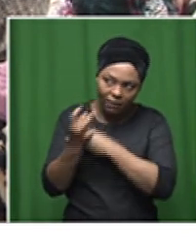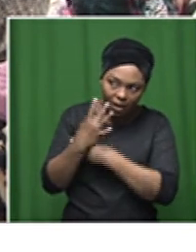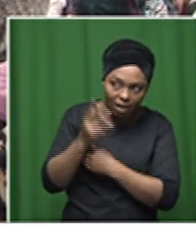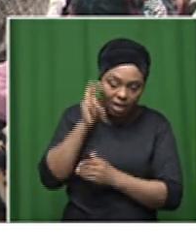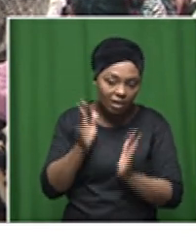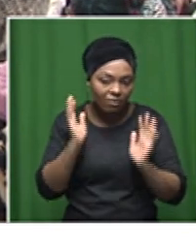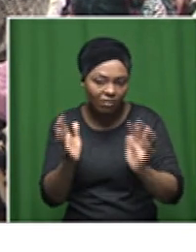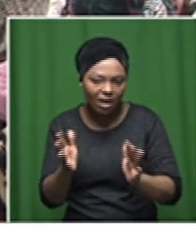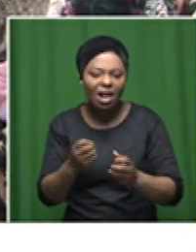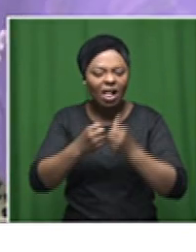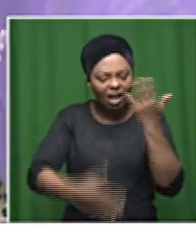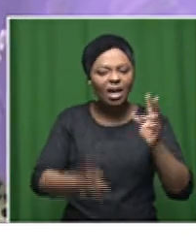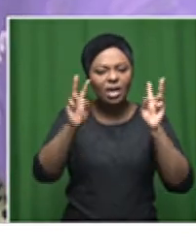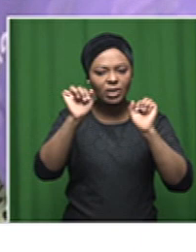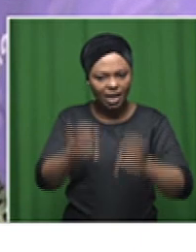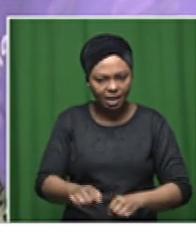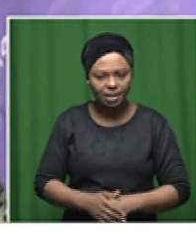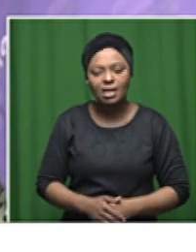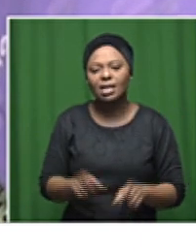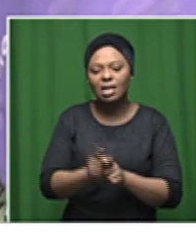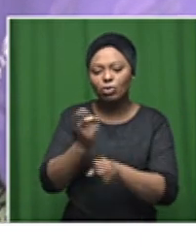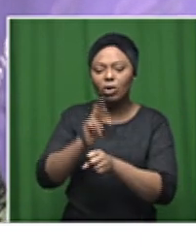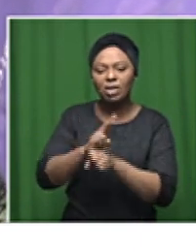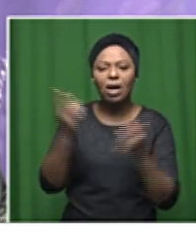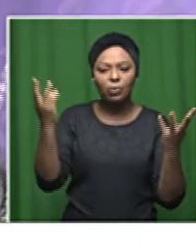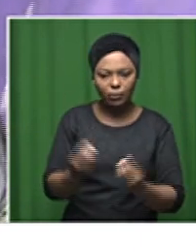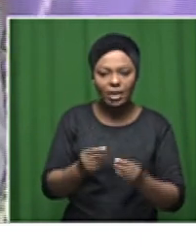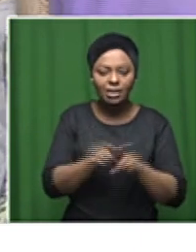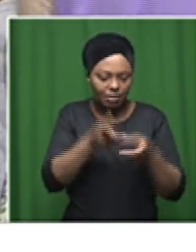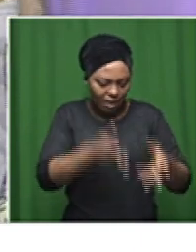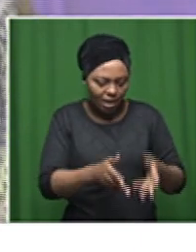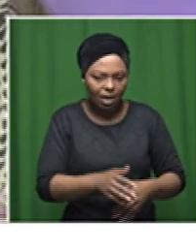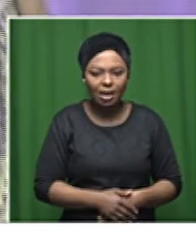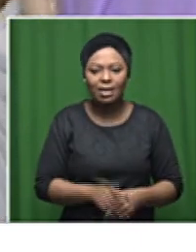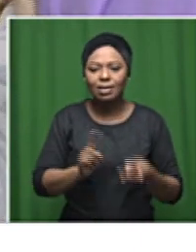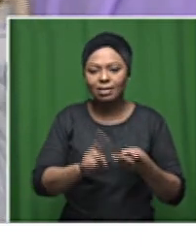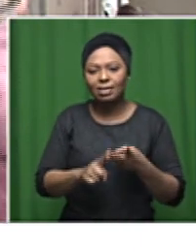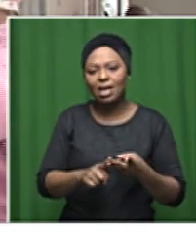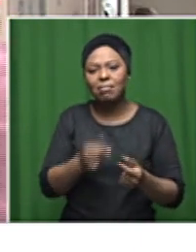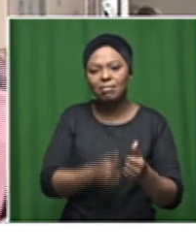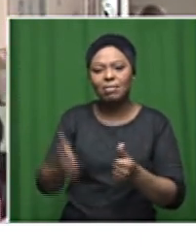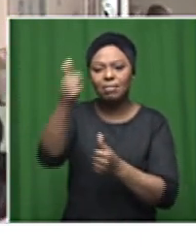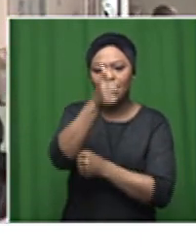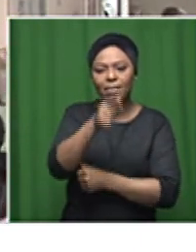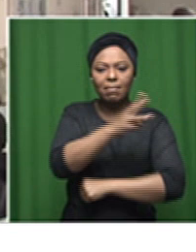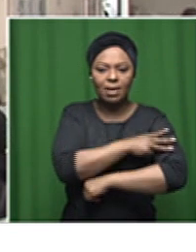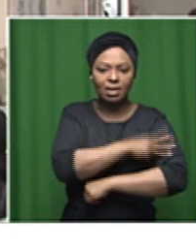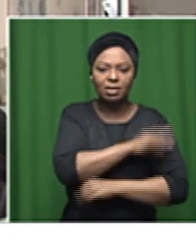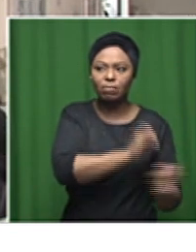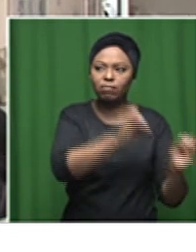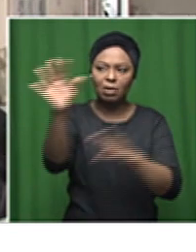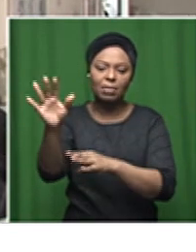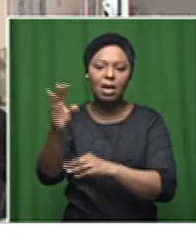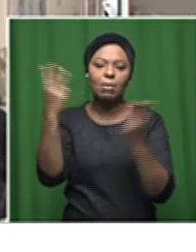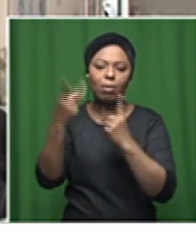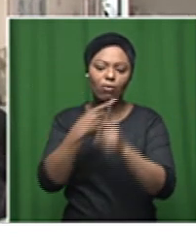other issues, yes. There's a shortage of personnel, also here by us. Line managers take people out of hospitals for meetings when they know there's